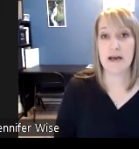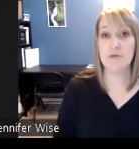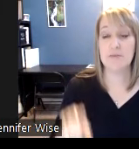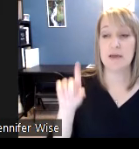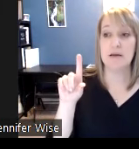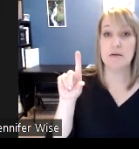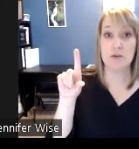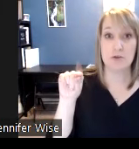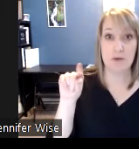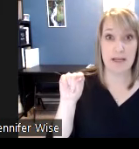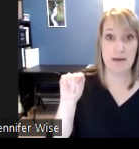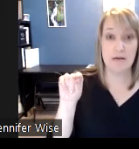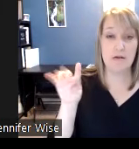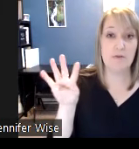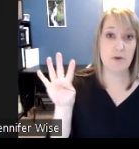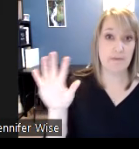2045 would be